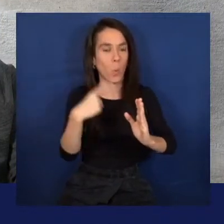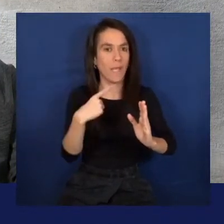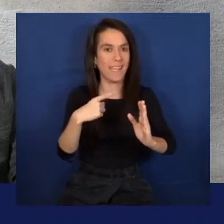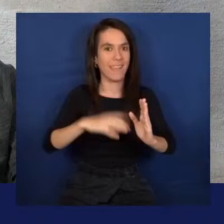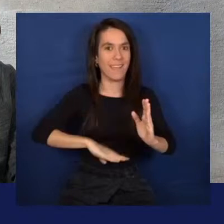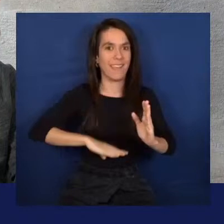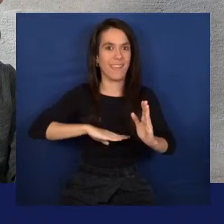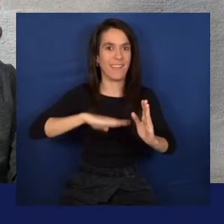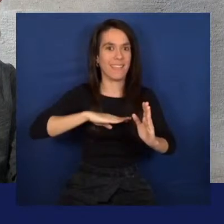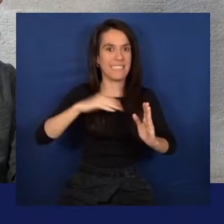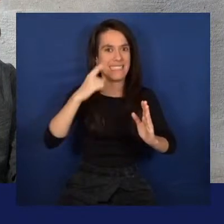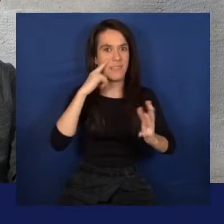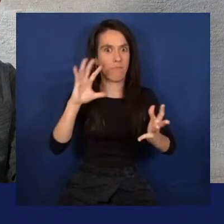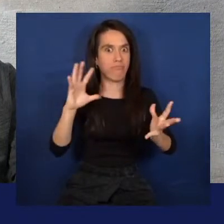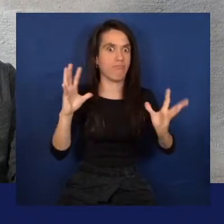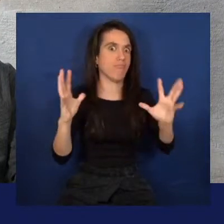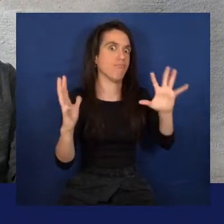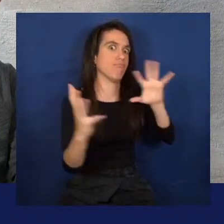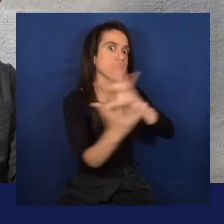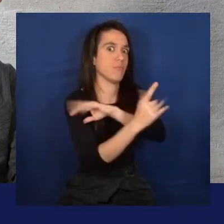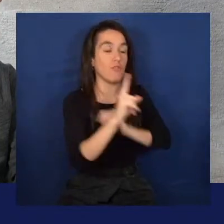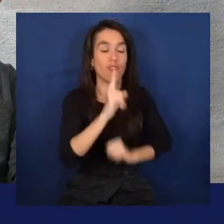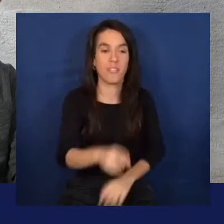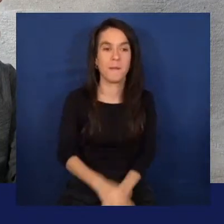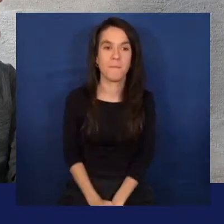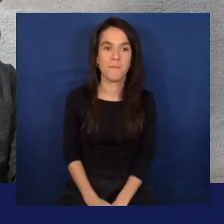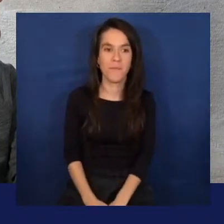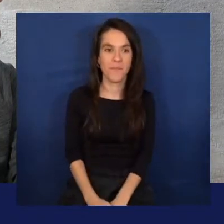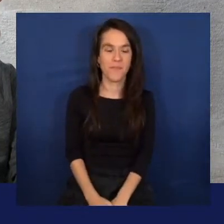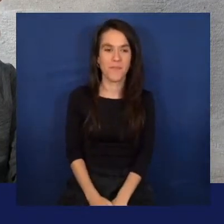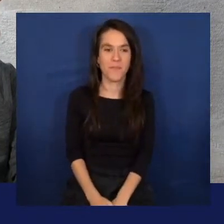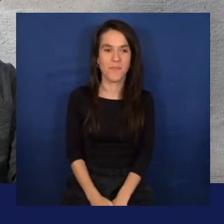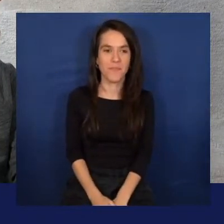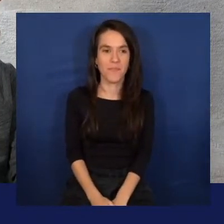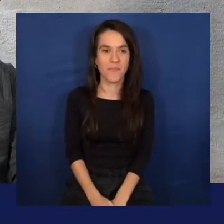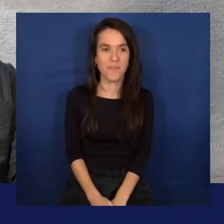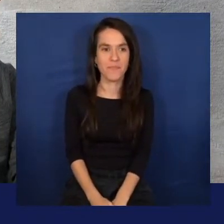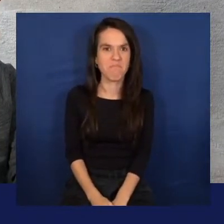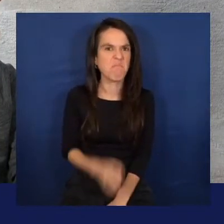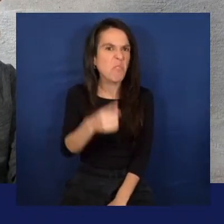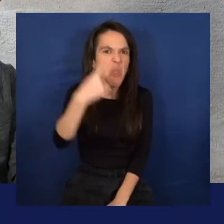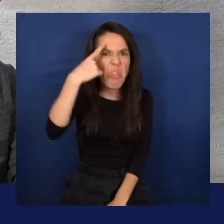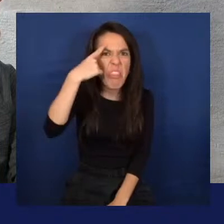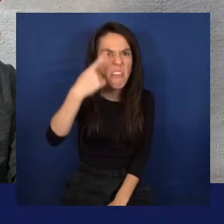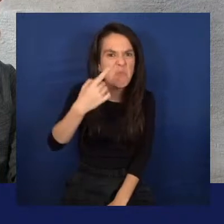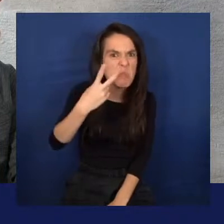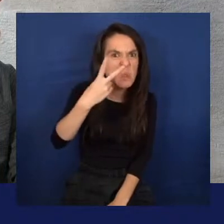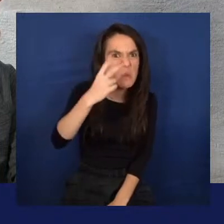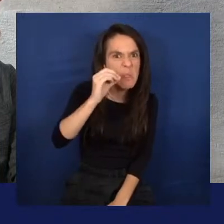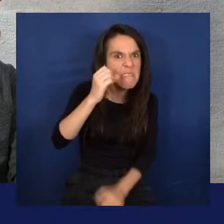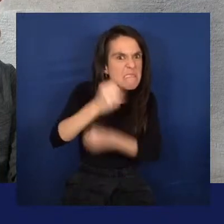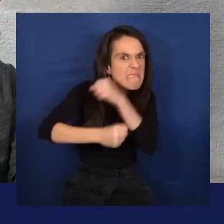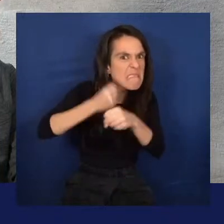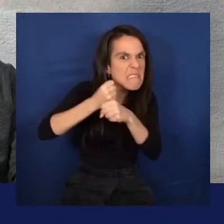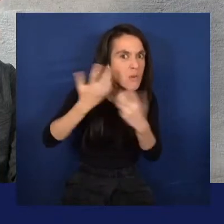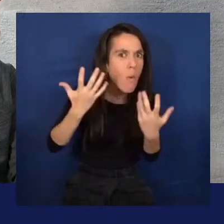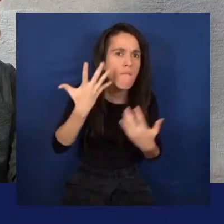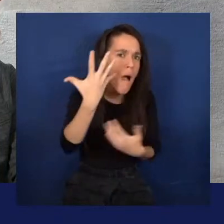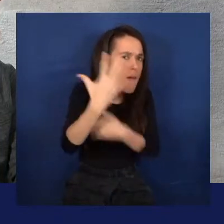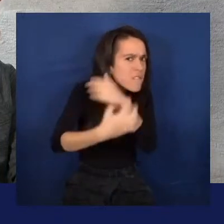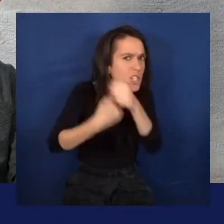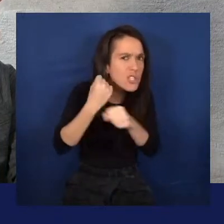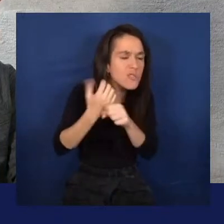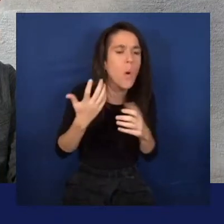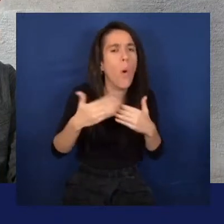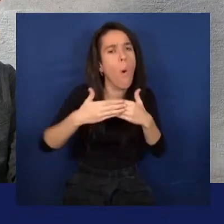profession. Interesting. And like, when you say that, do you mean like in the next 20 years kind of thing? Yeah. The next 5 years? Okay.